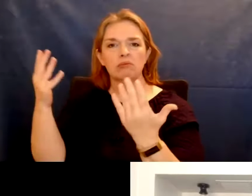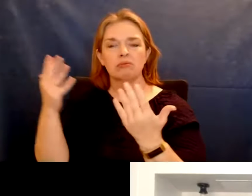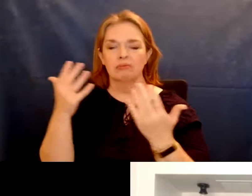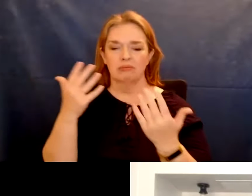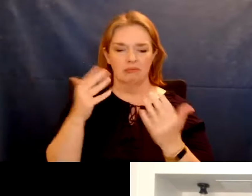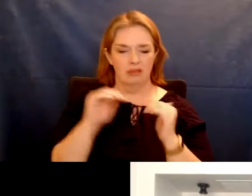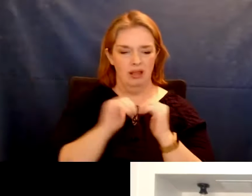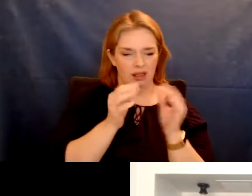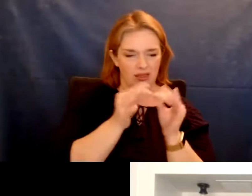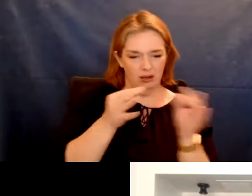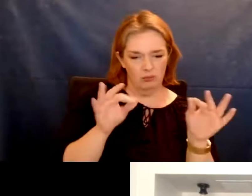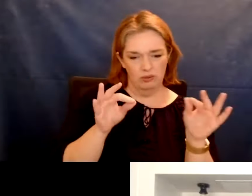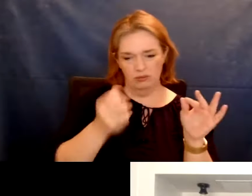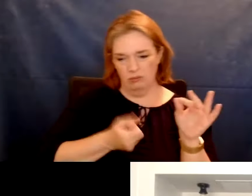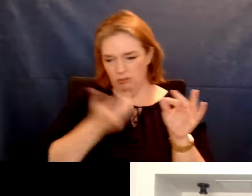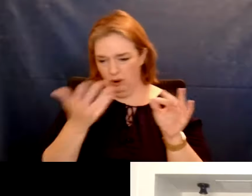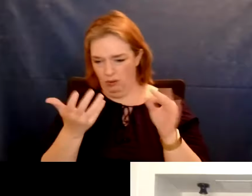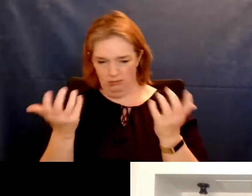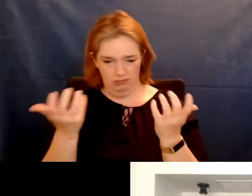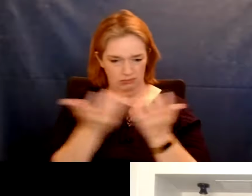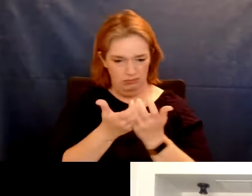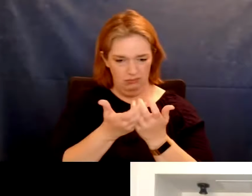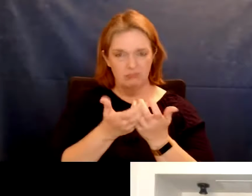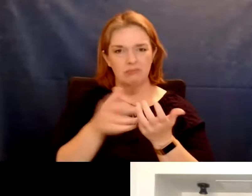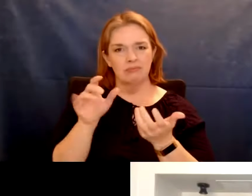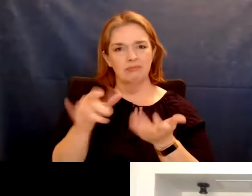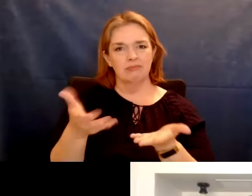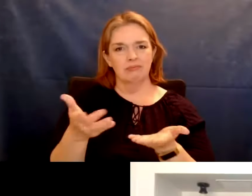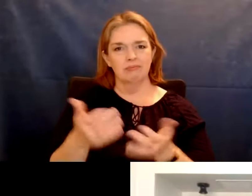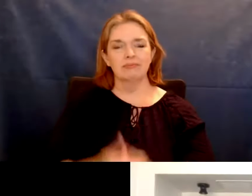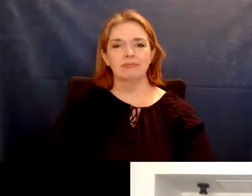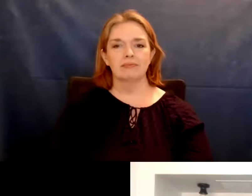do. I am